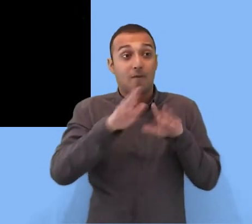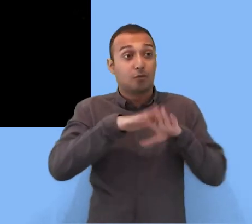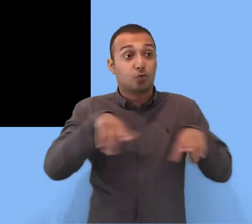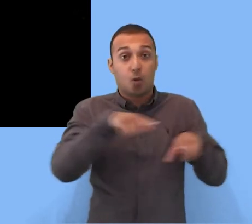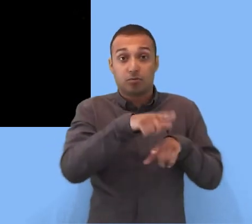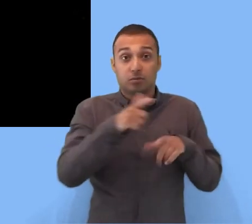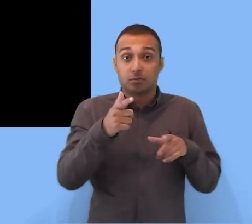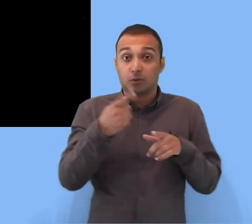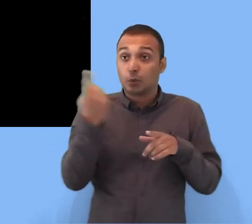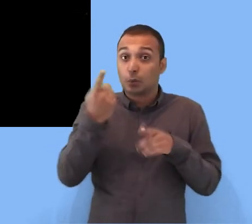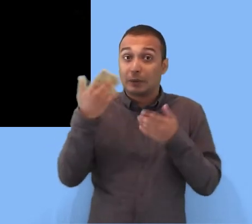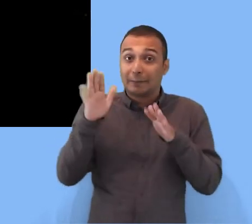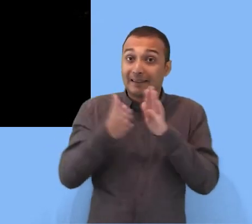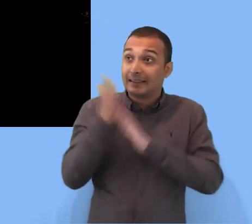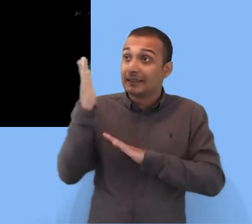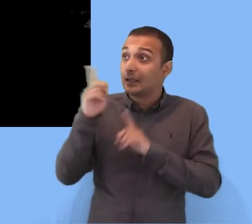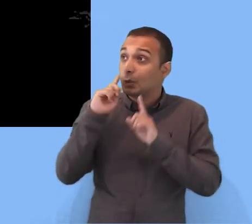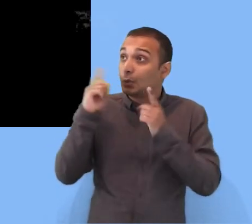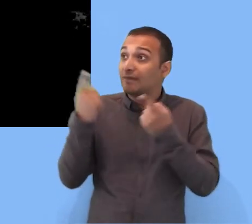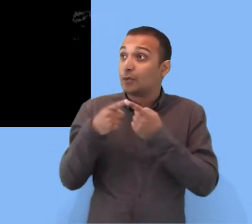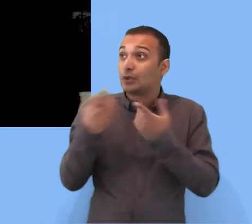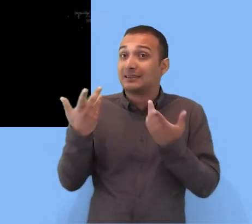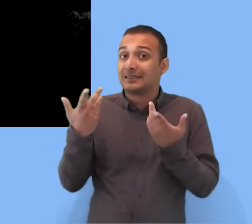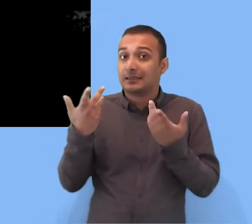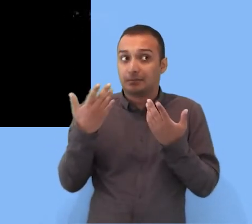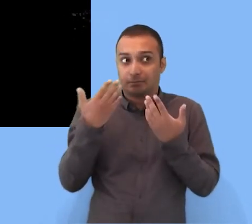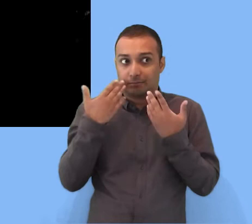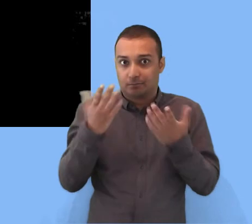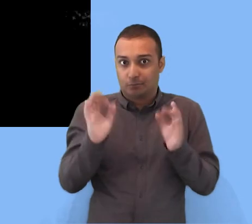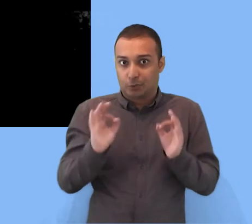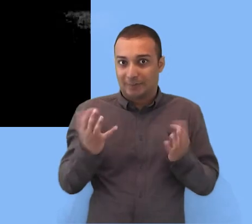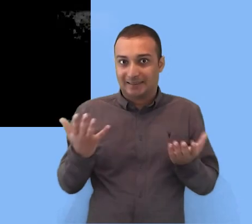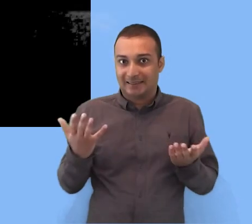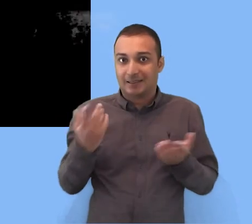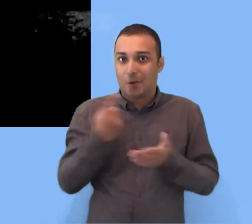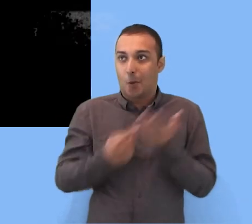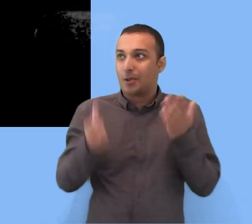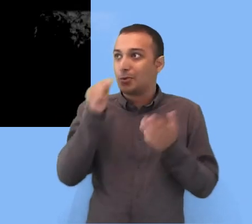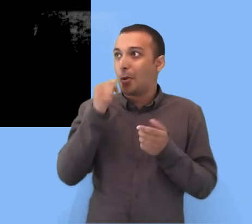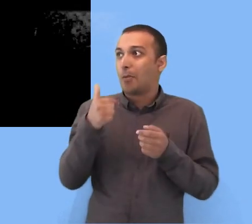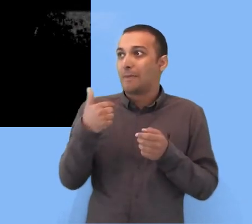university, other than the 2 of us, and we were those nice people who were inept.